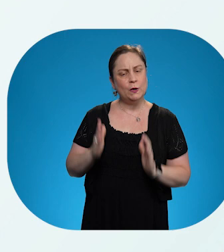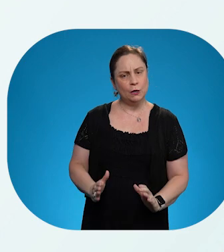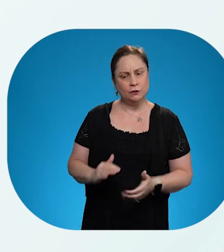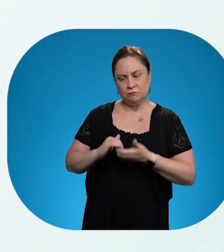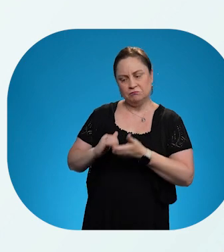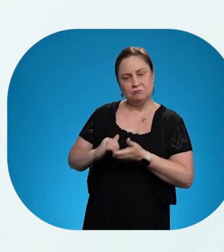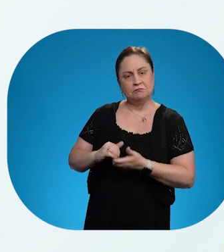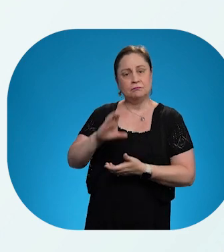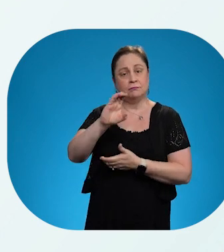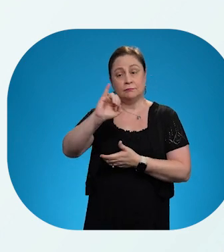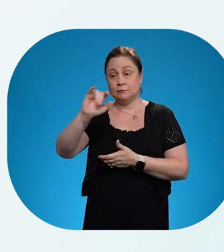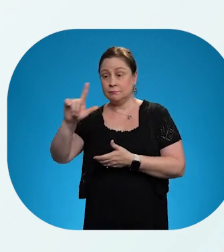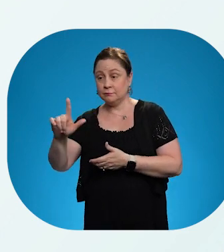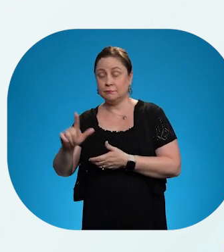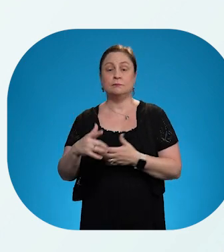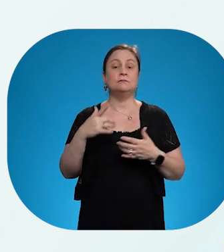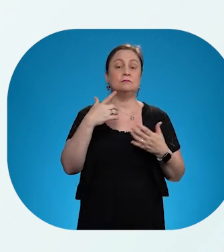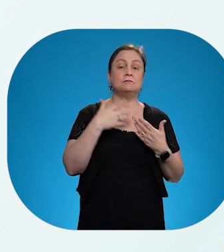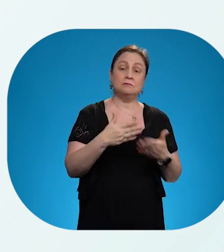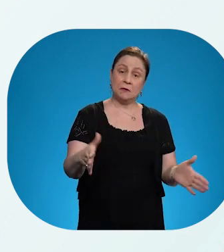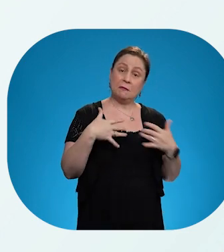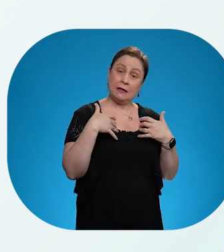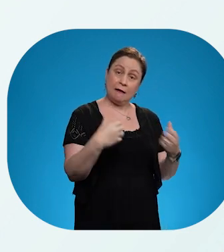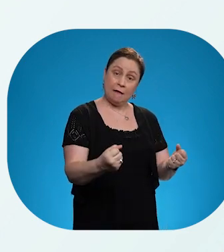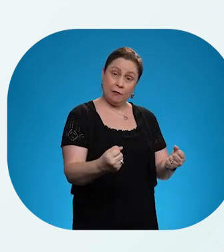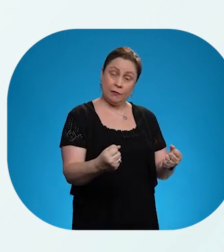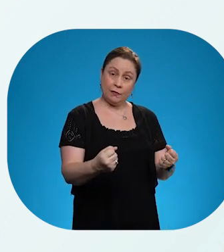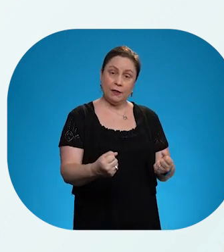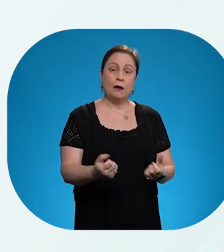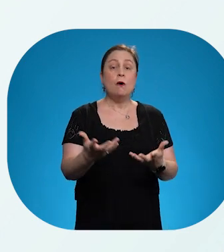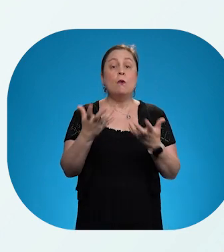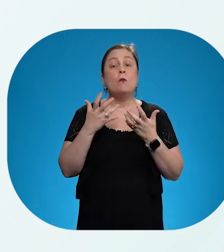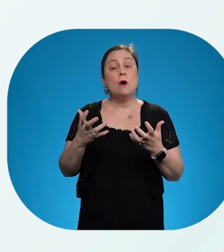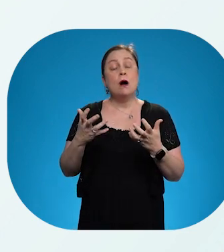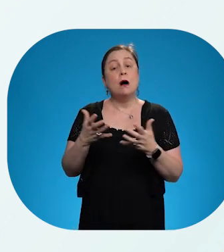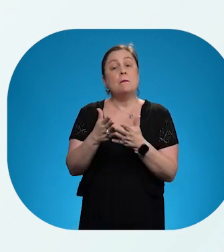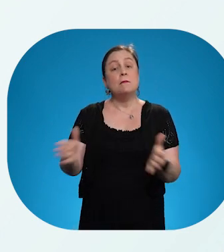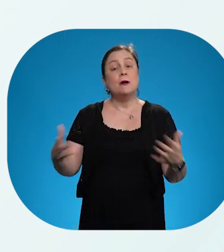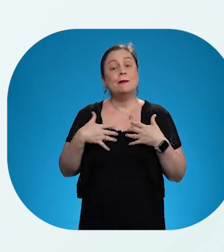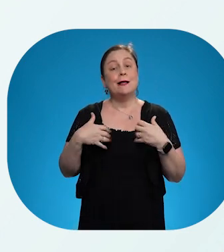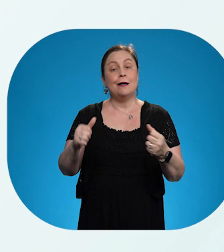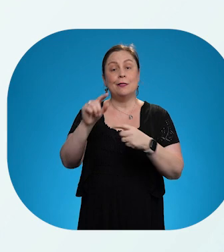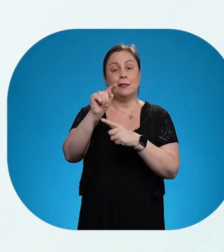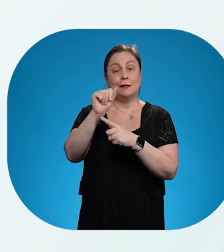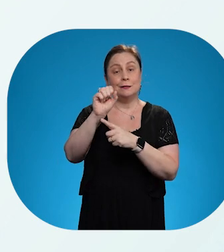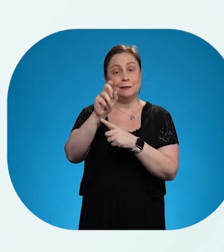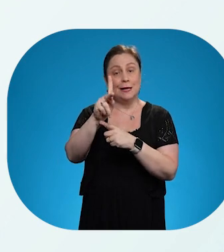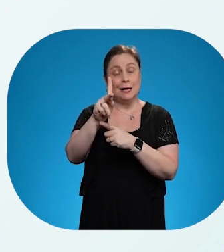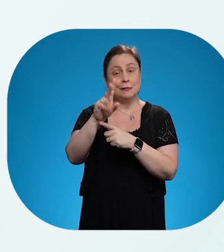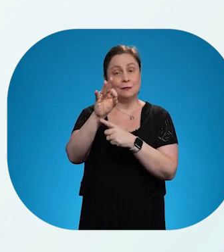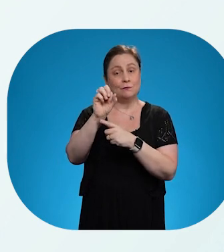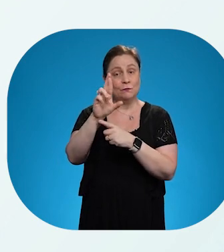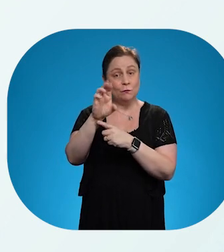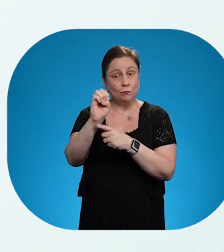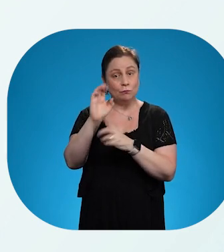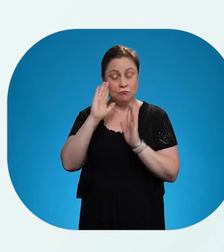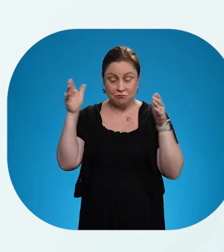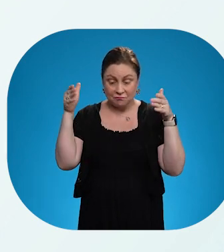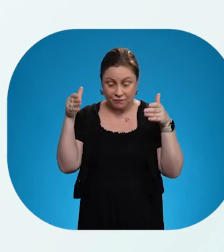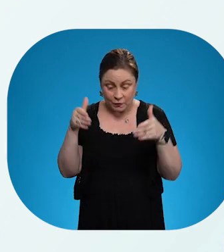health, helping you to establish a public health task force or coalition in your area focusing on